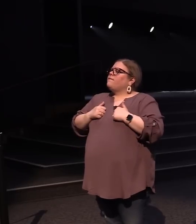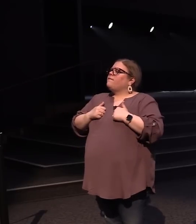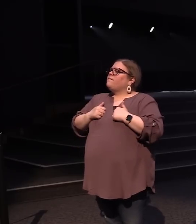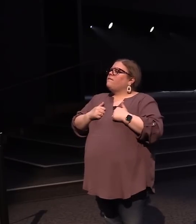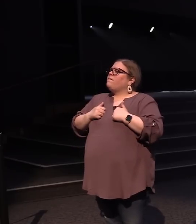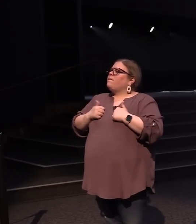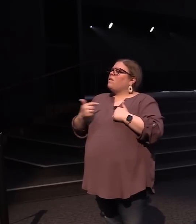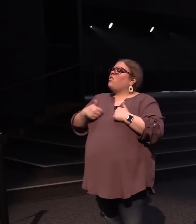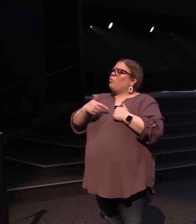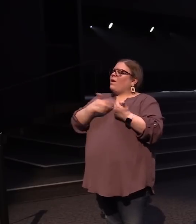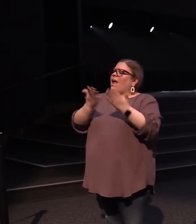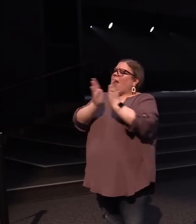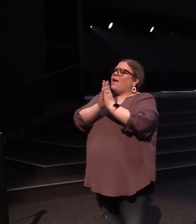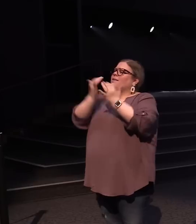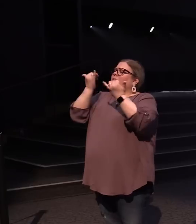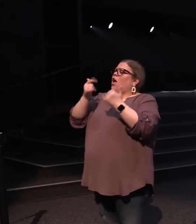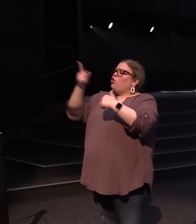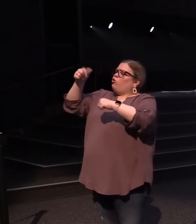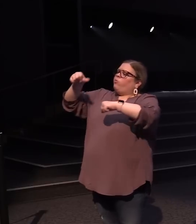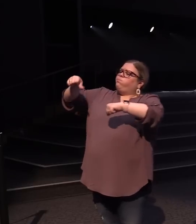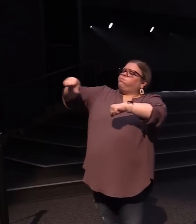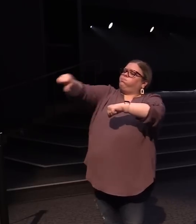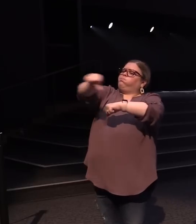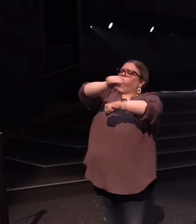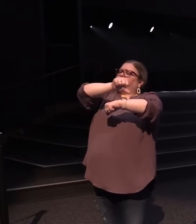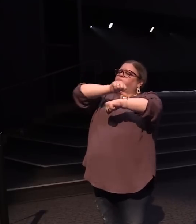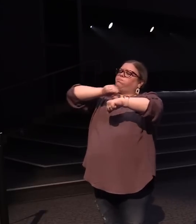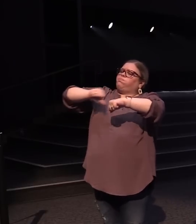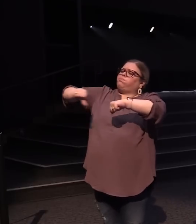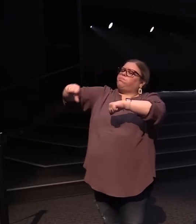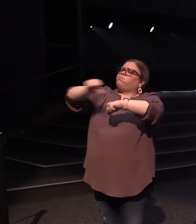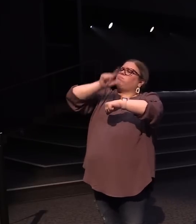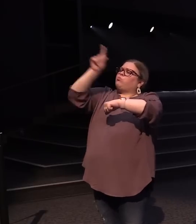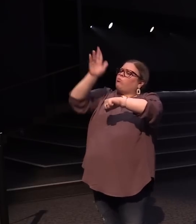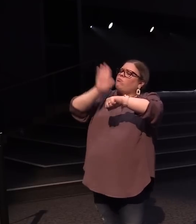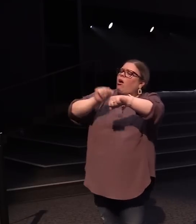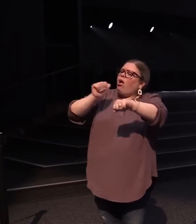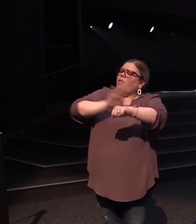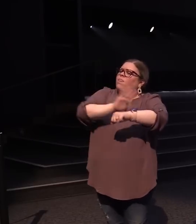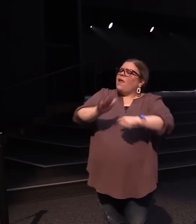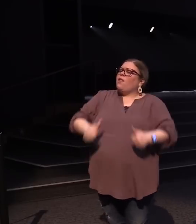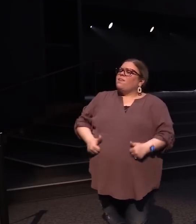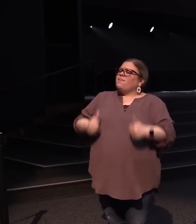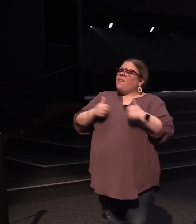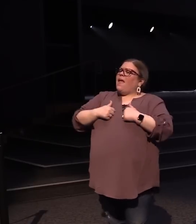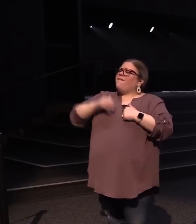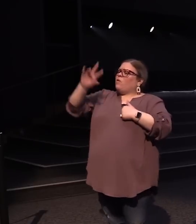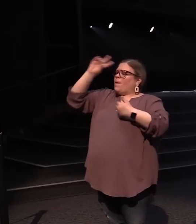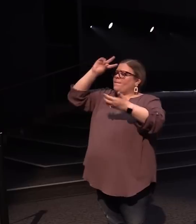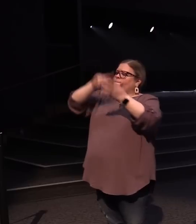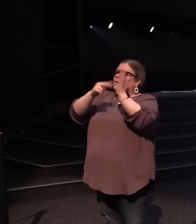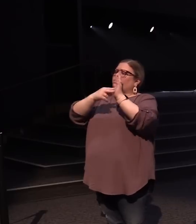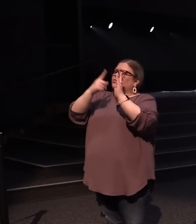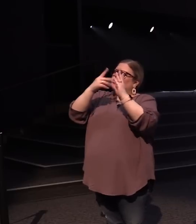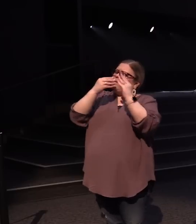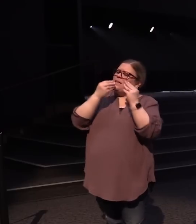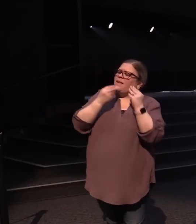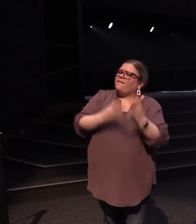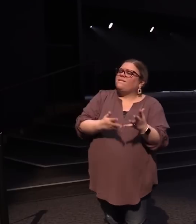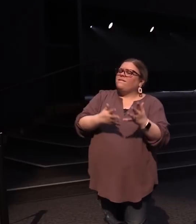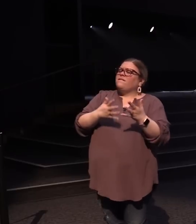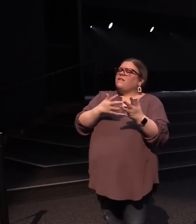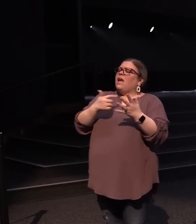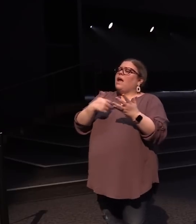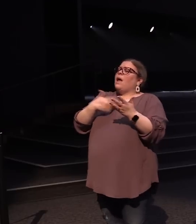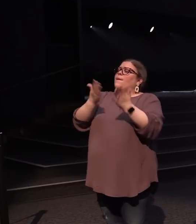Lord, we ask for your anointing of God on their life, your call and your purpose, Lord. I pray, Lord, that you would